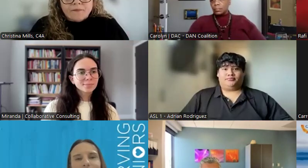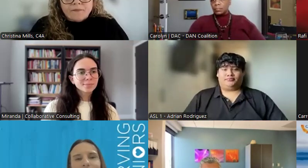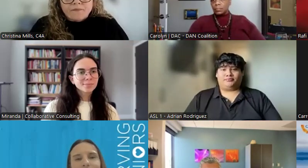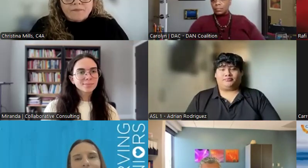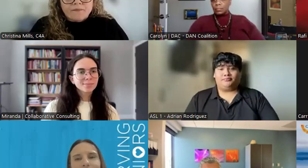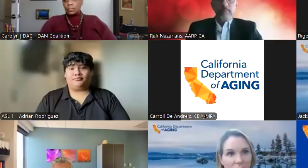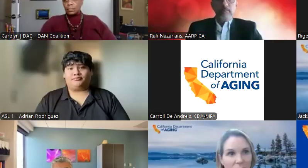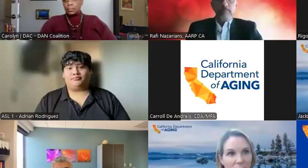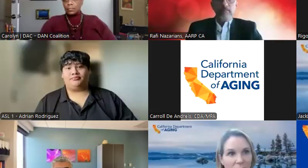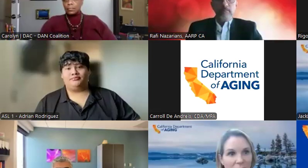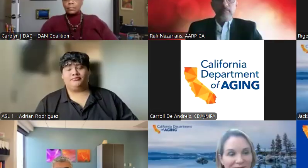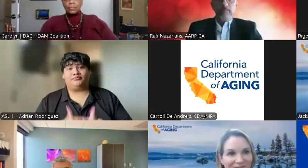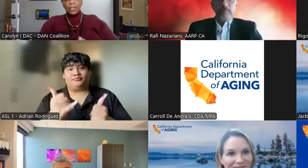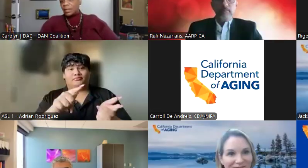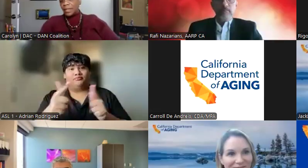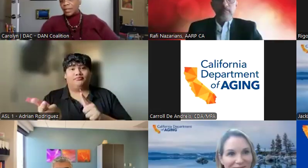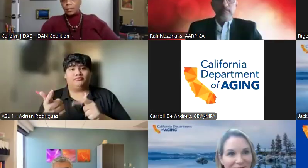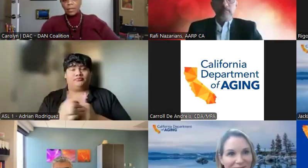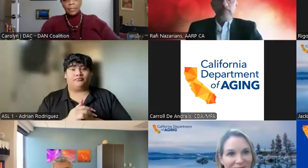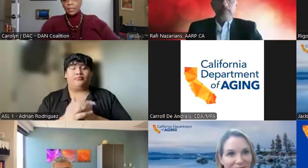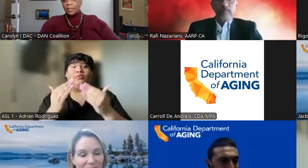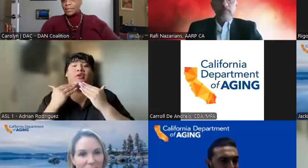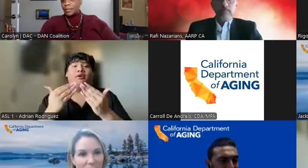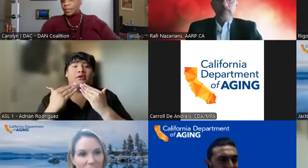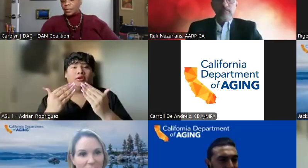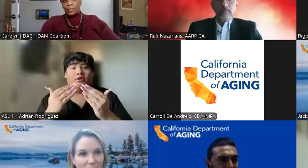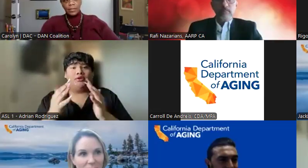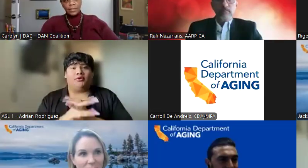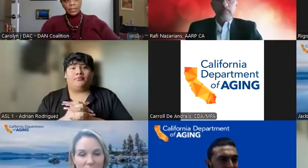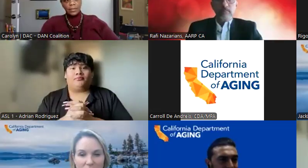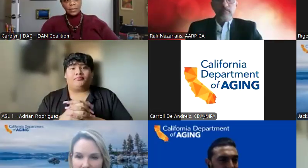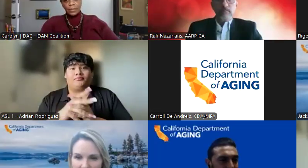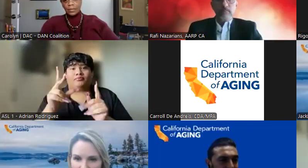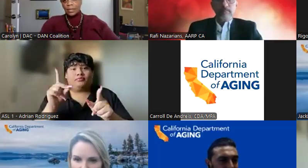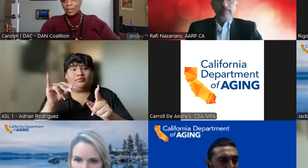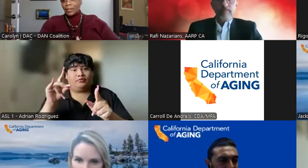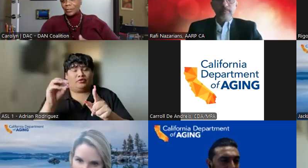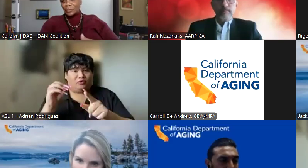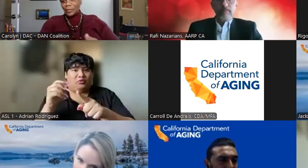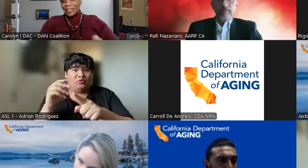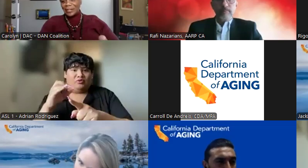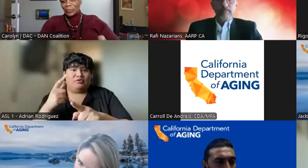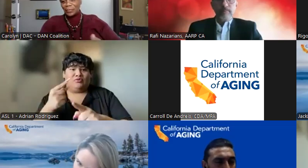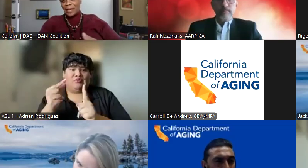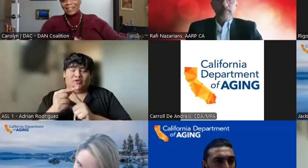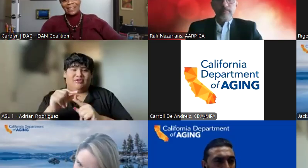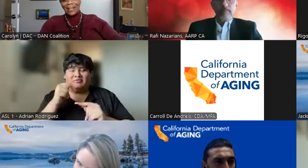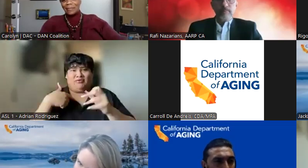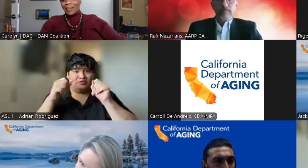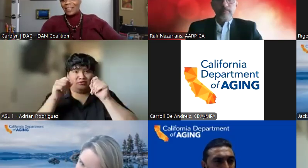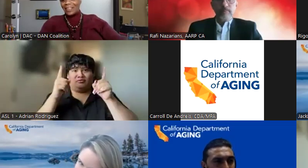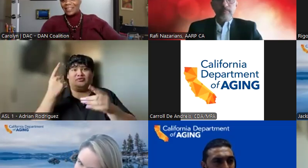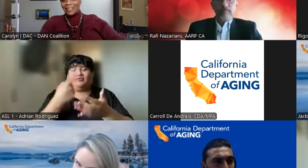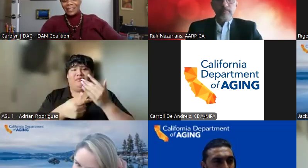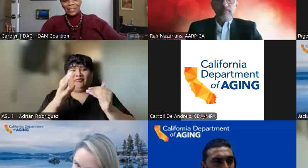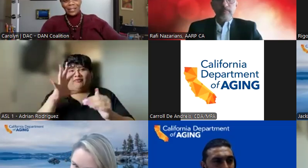Carolyn, I see your hand up next. Thank you. I'm going to ditto Christina's words. Not surprised that we're right in alignment